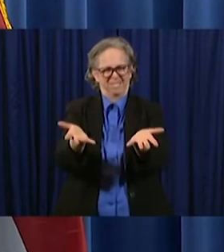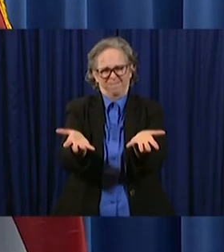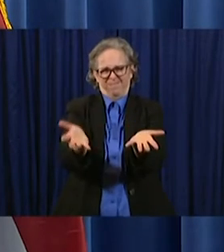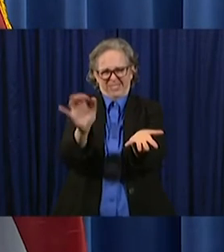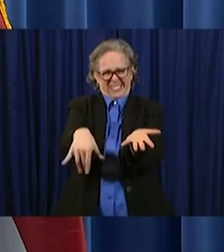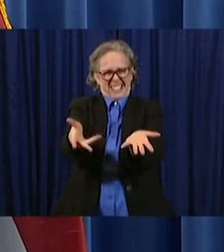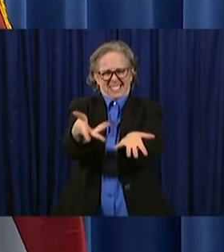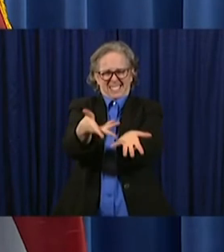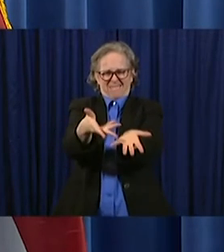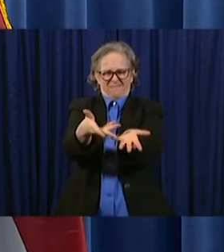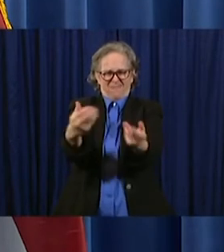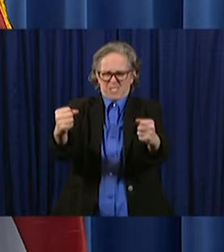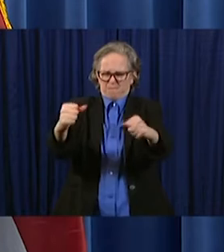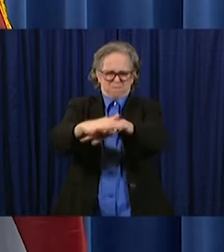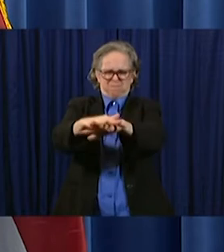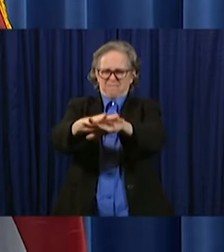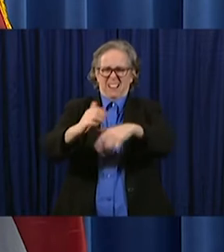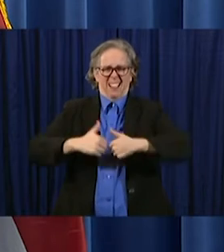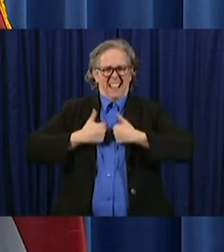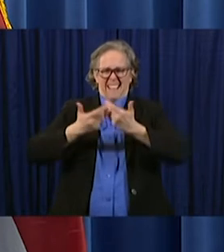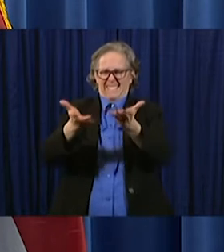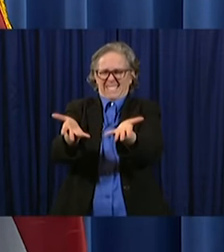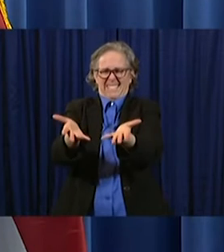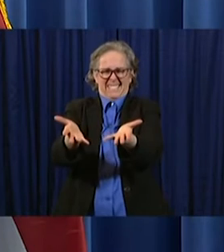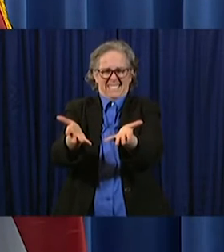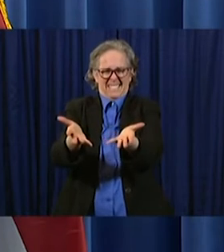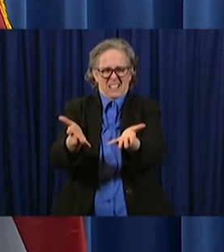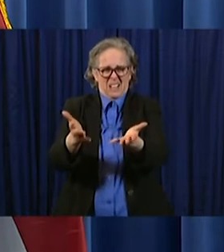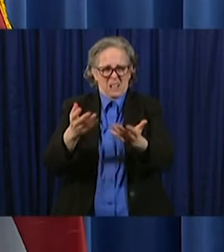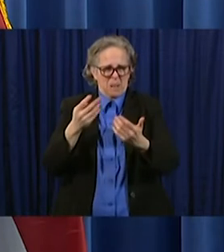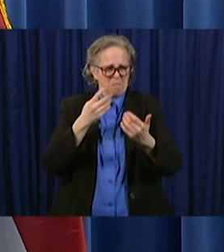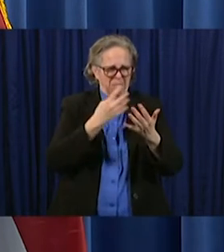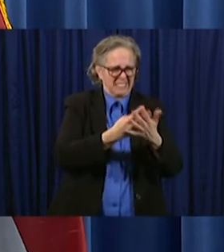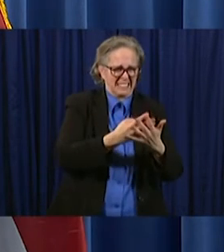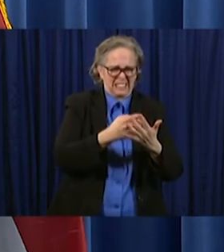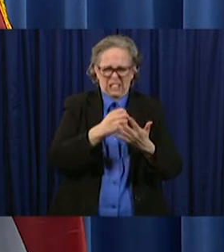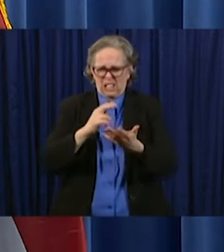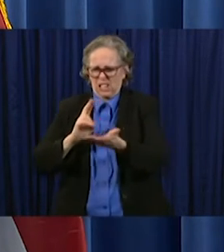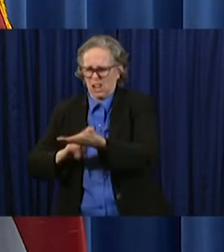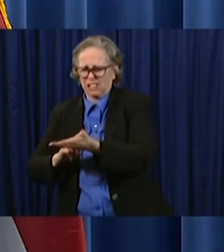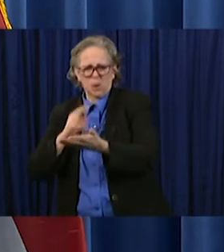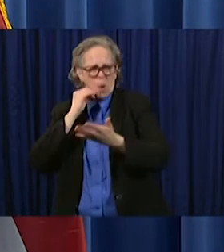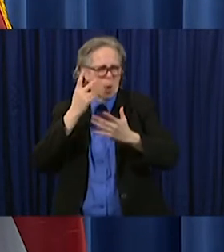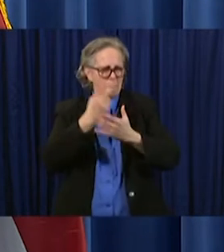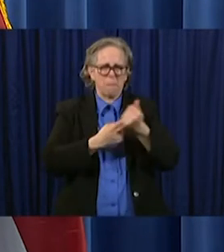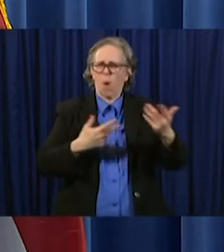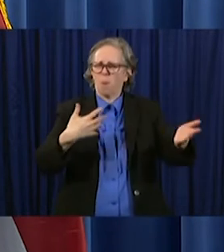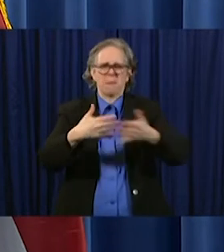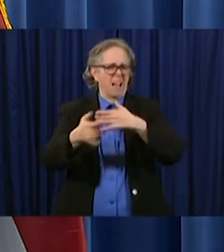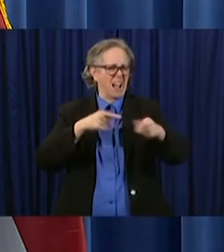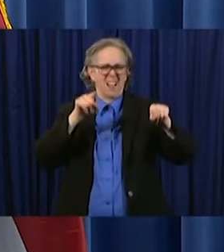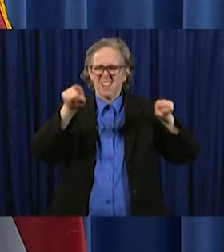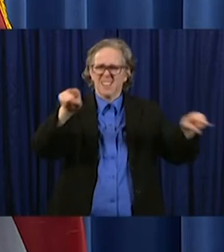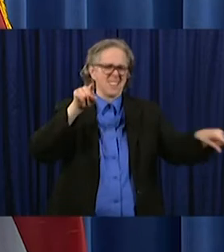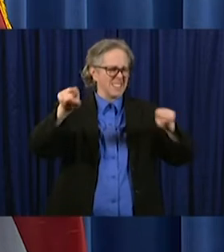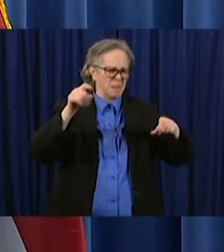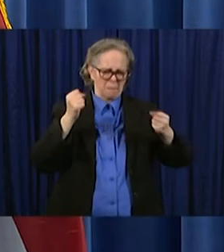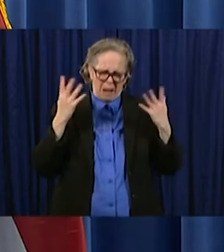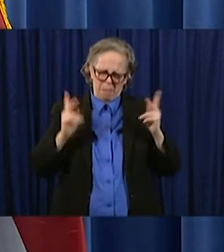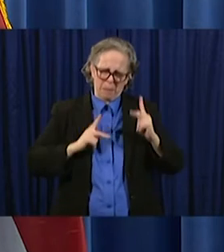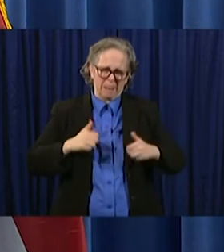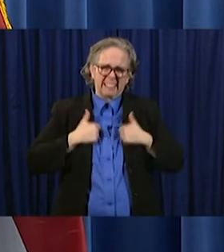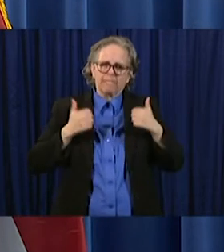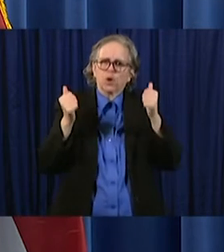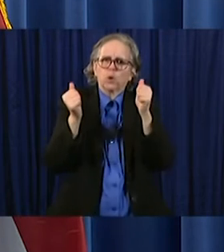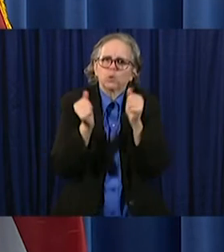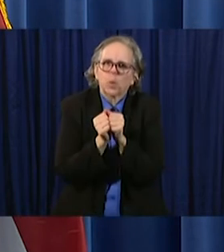living, anytime you have congregate living, whether it's a nursing home, whether it's a prison, whatever it is, you know, once COVID